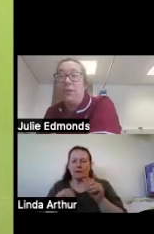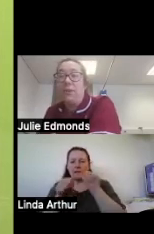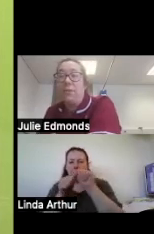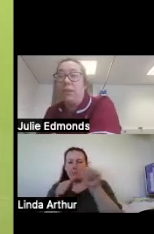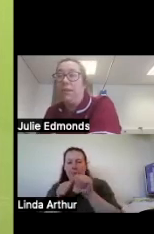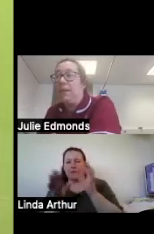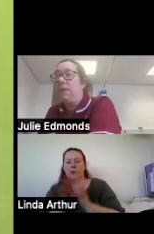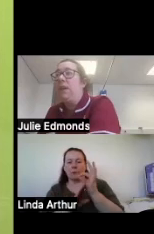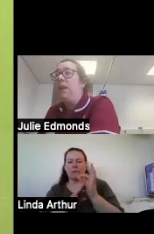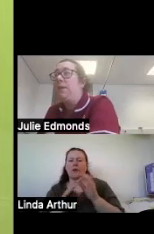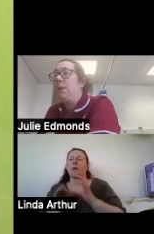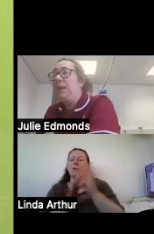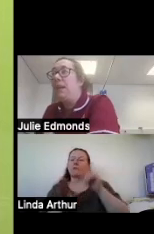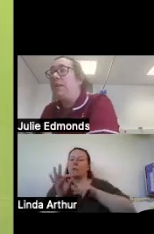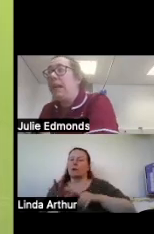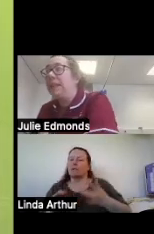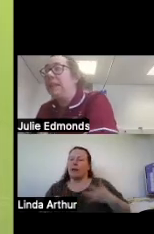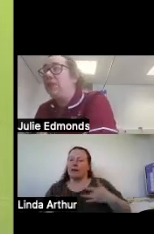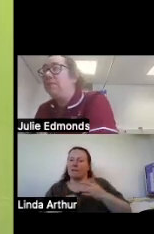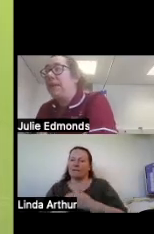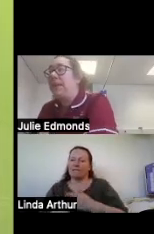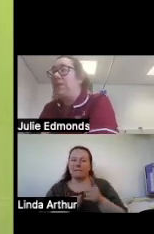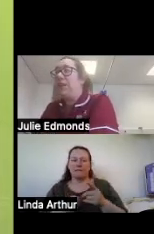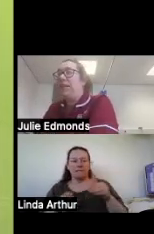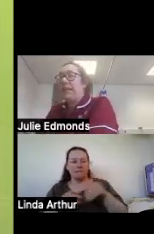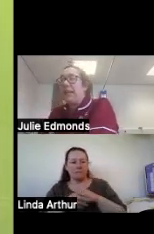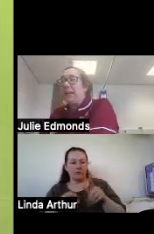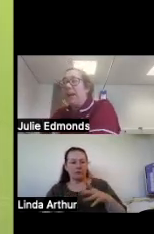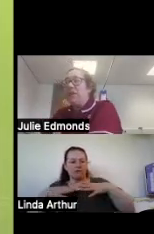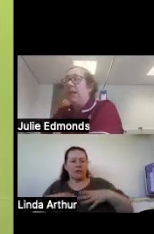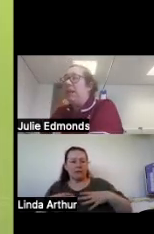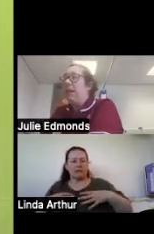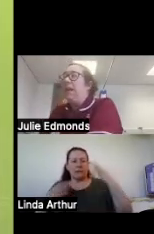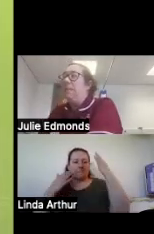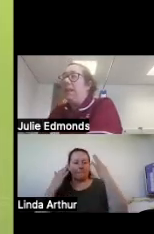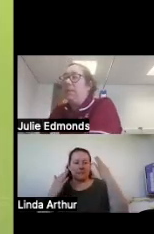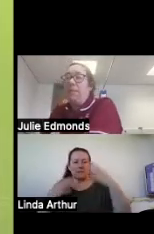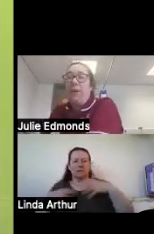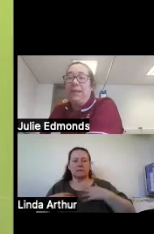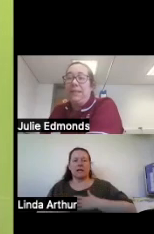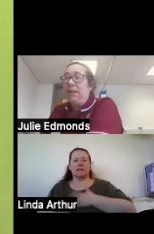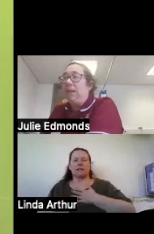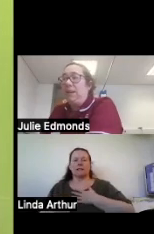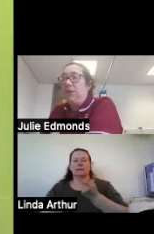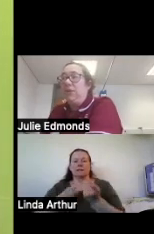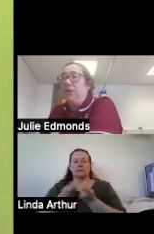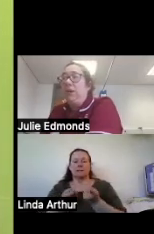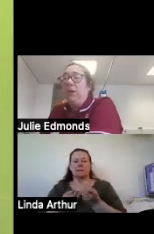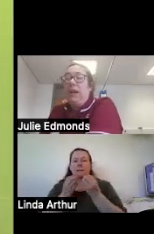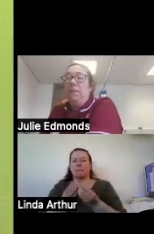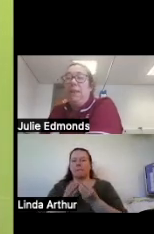enhance the person's quality of life. I've put in here relaxation, meditation, anxiety management and practicing